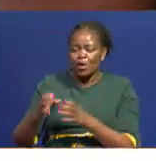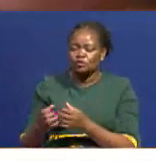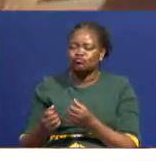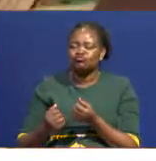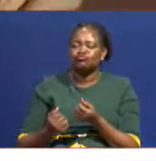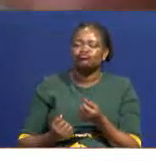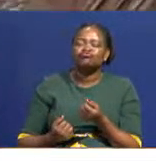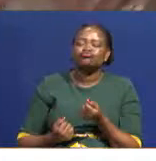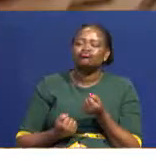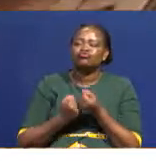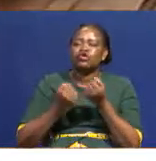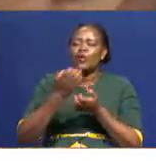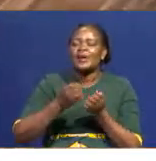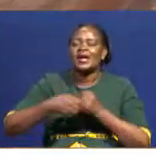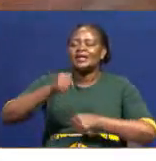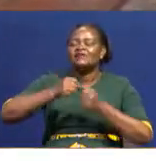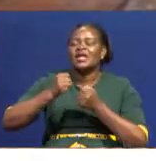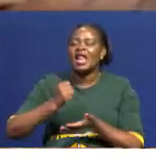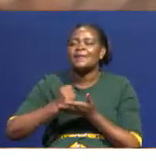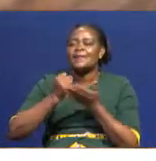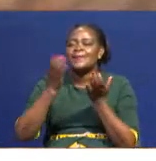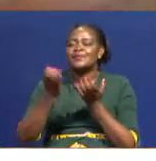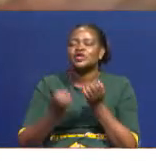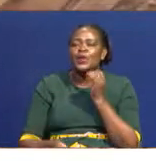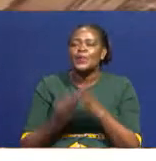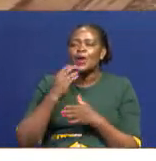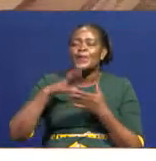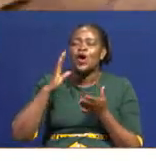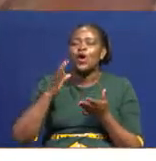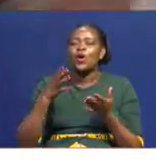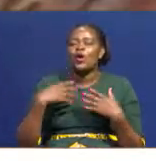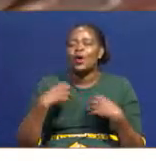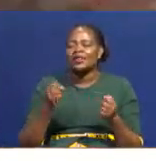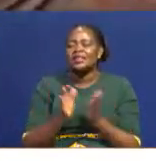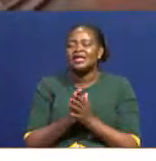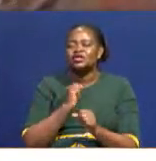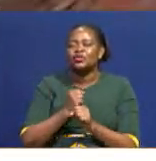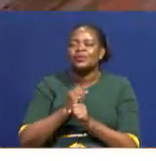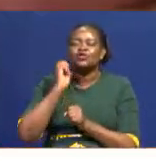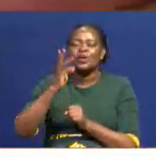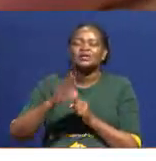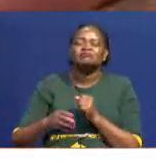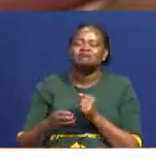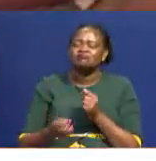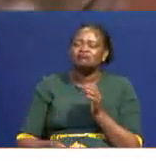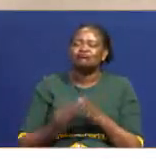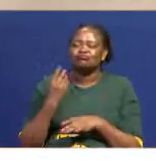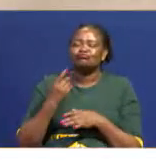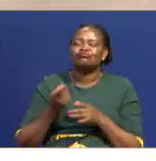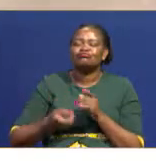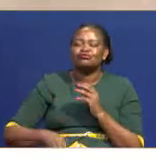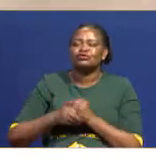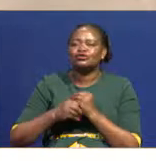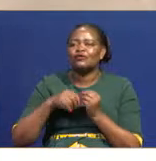stimulate economic activity, enable businesses to create more wealth and jobs that will generate additional tax revenue. We have